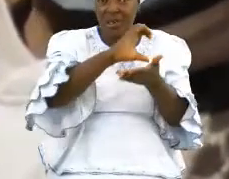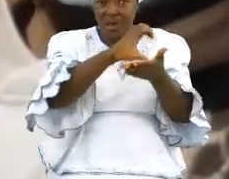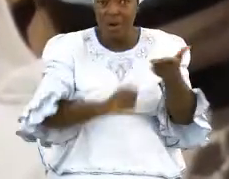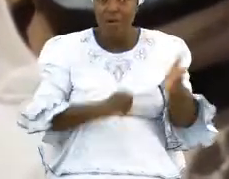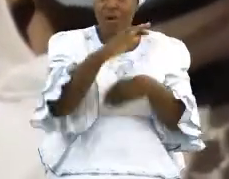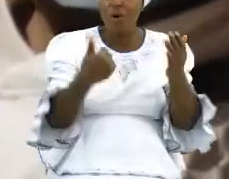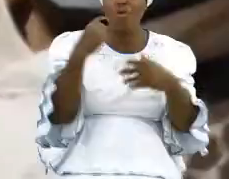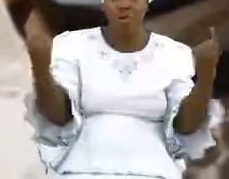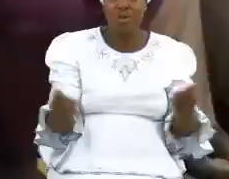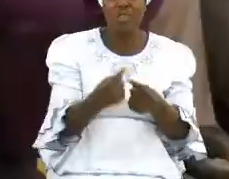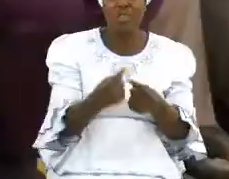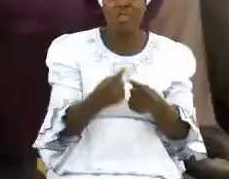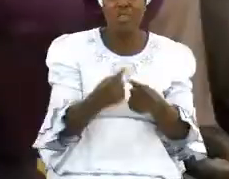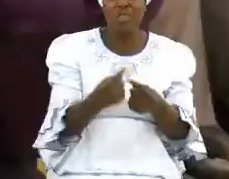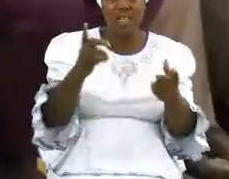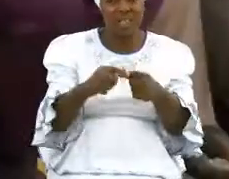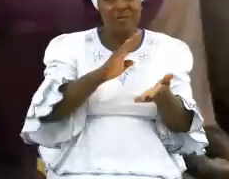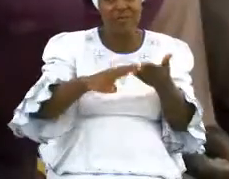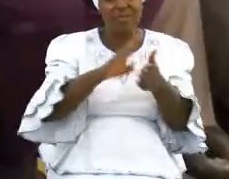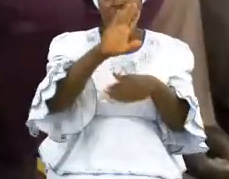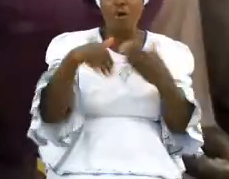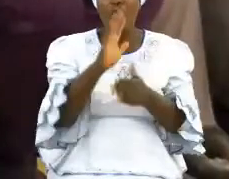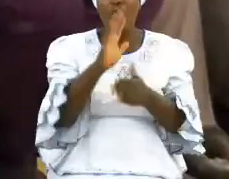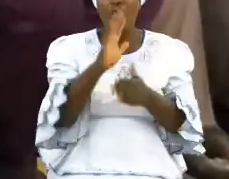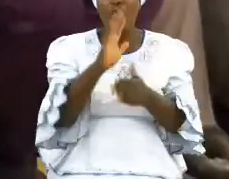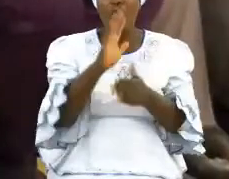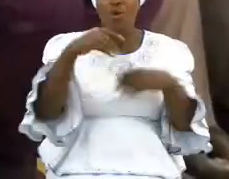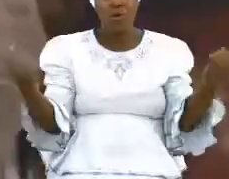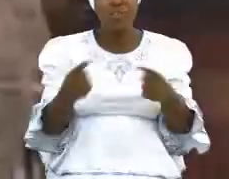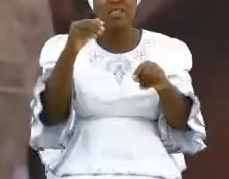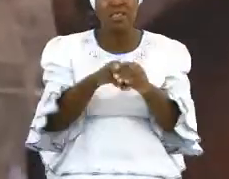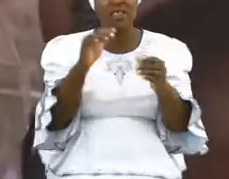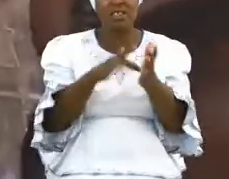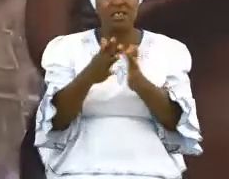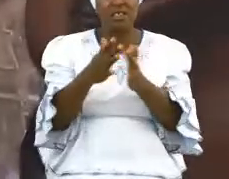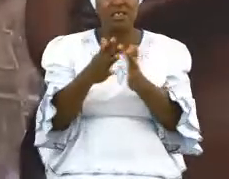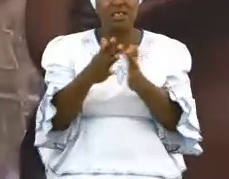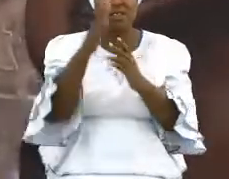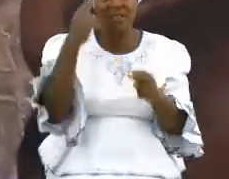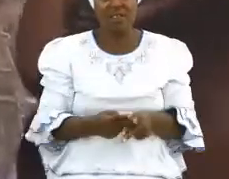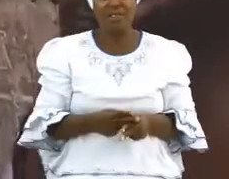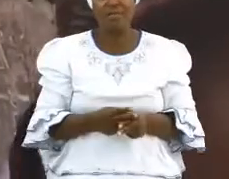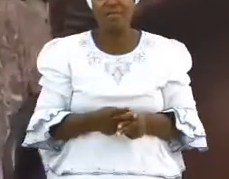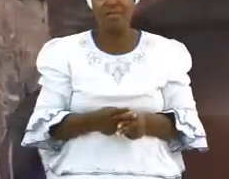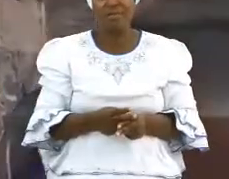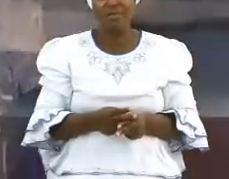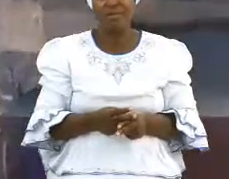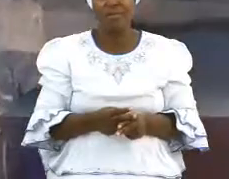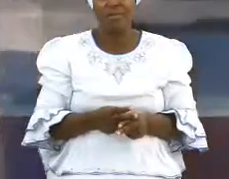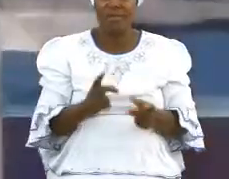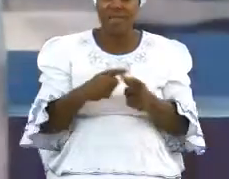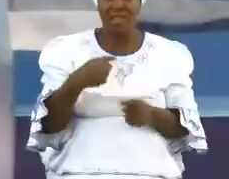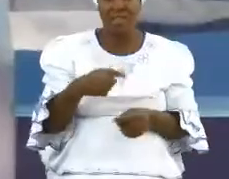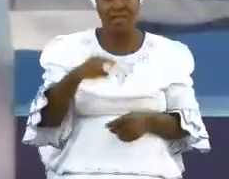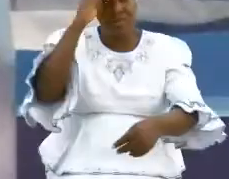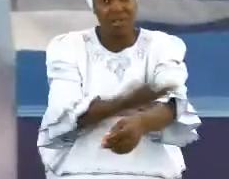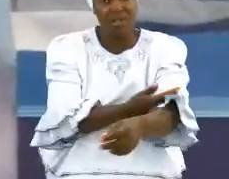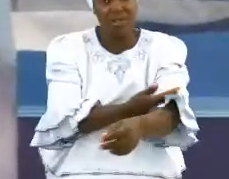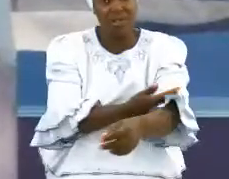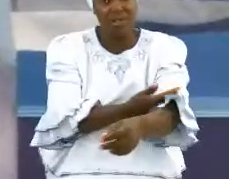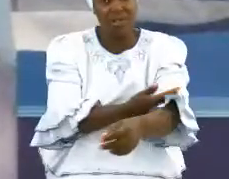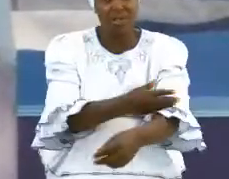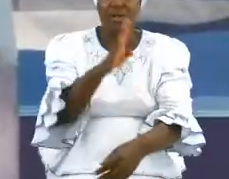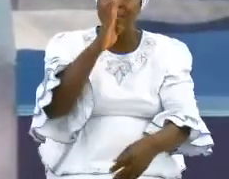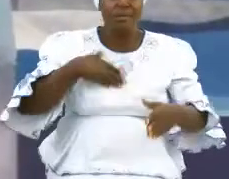will forgive all your sins in Jesus' name. He said, "Son, be of good cheer."